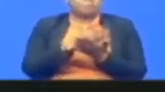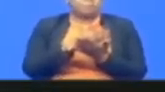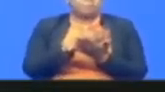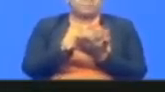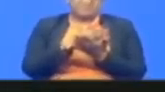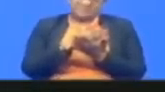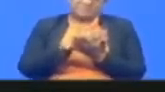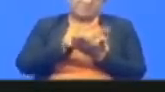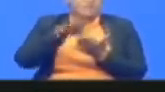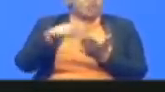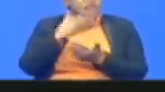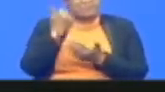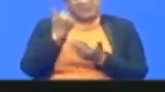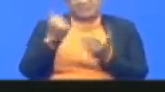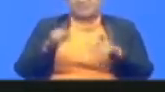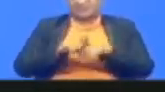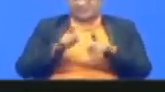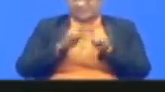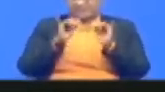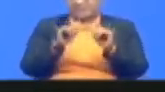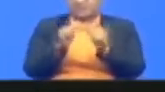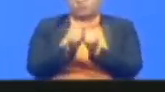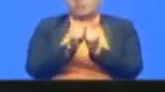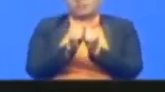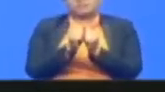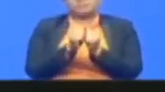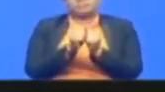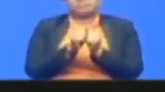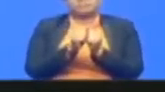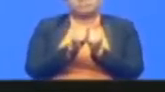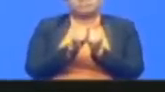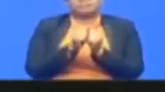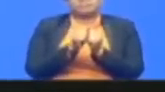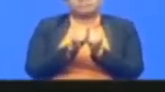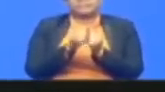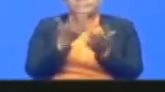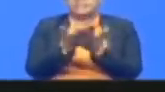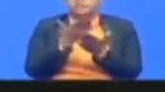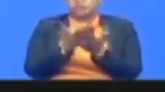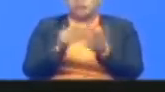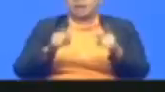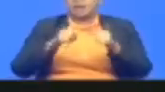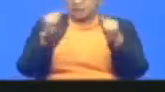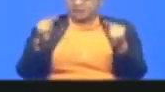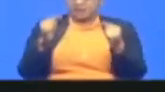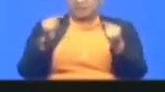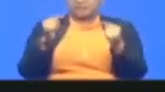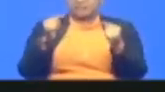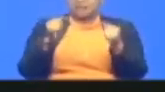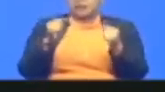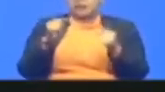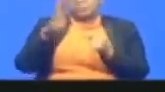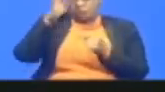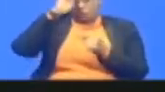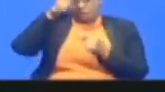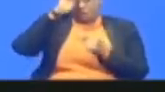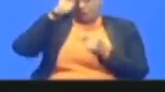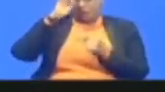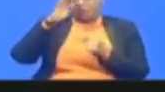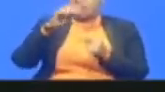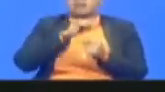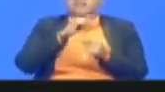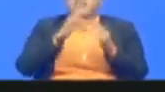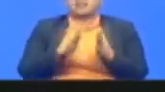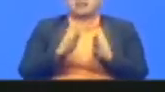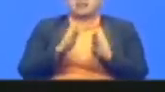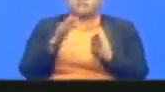All the best to them as they stay together. A petition against Bungoma Governor Wycliffe Wangamati accusing him of abuse